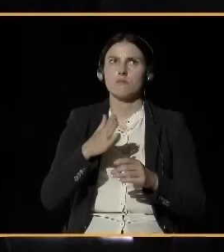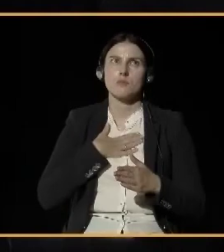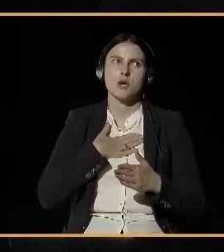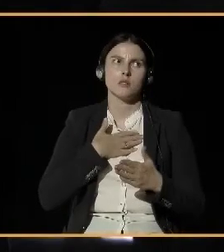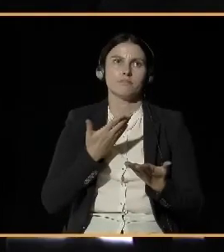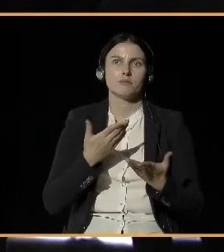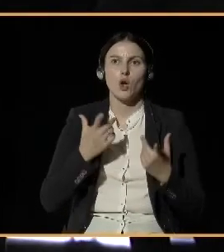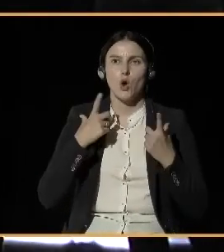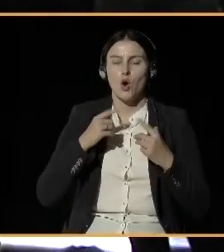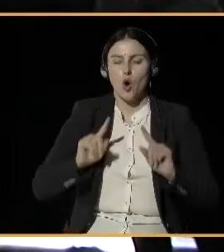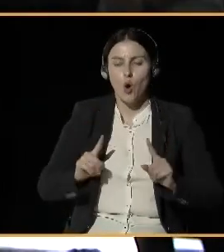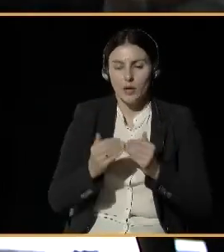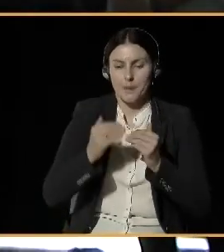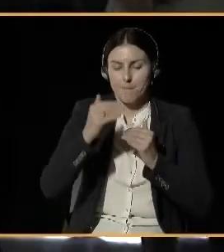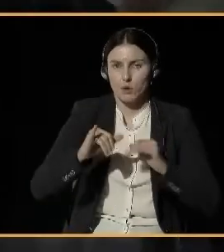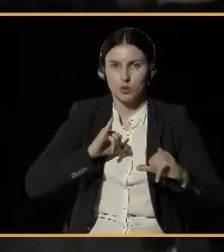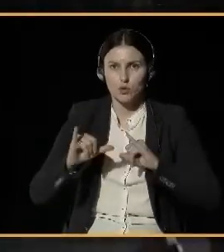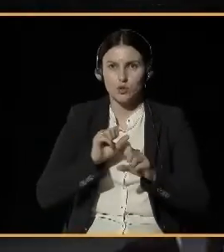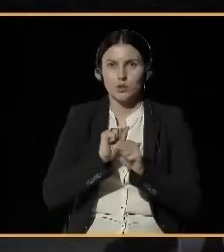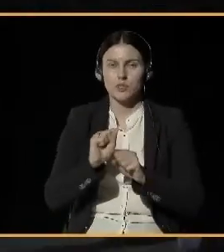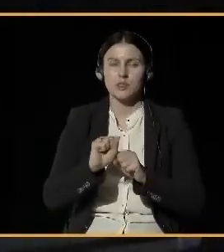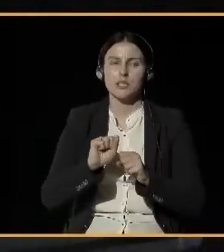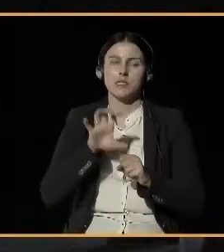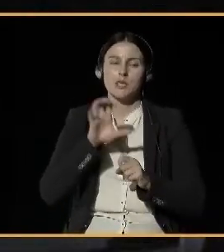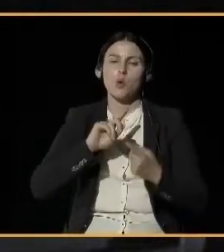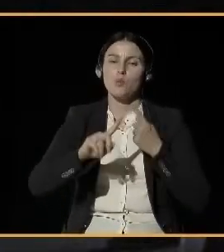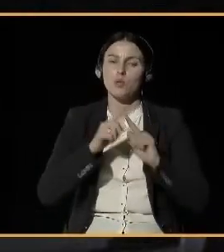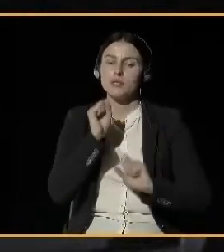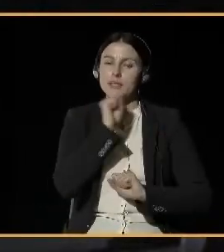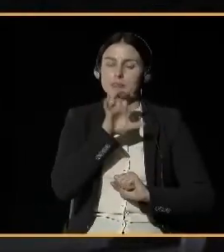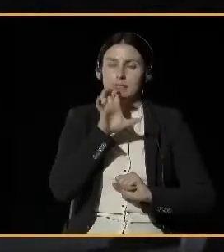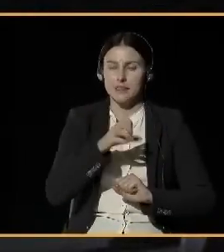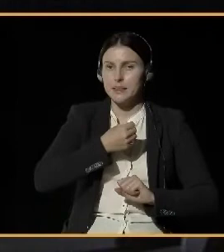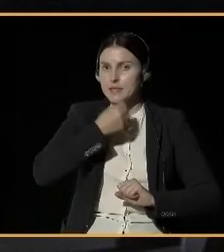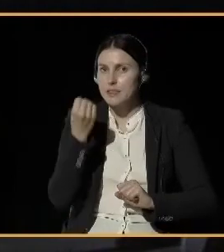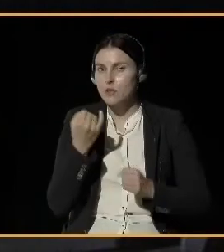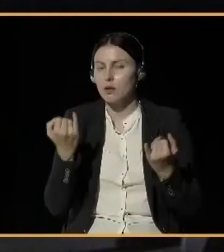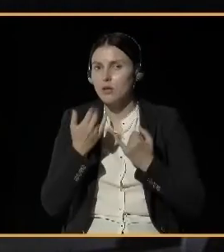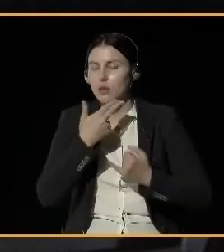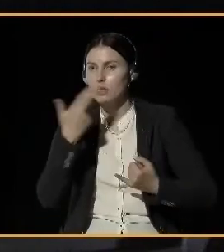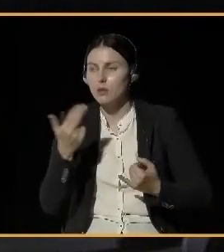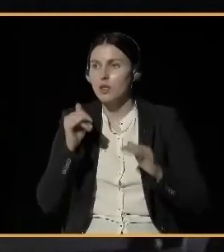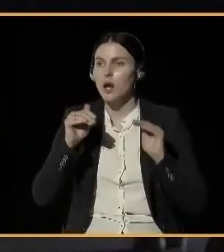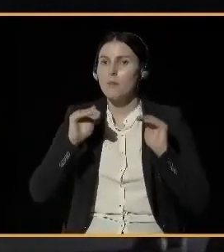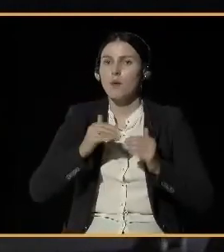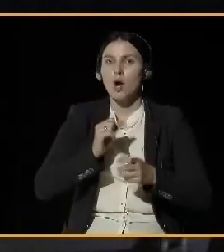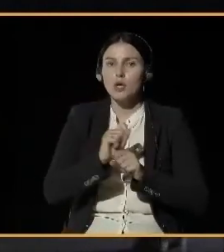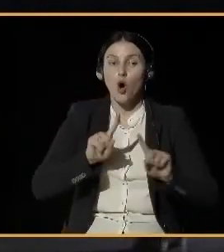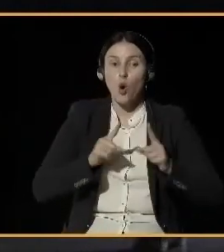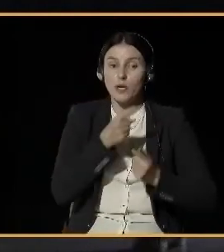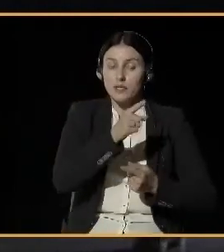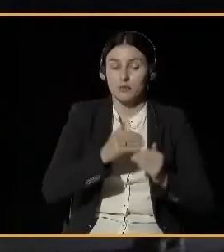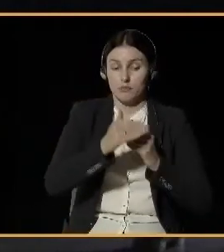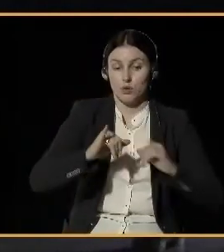NGOs? What is your perspective of their role as far as the silver policy or senior policy is